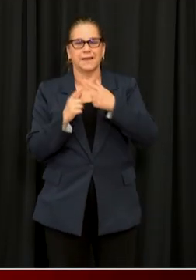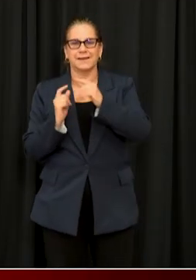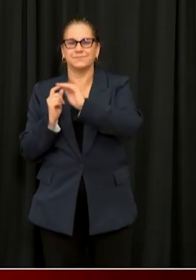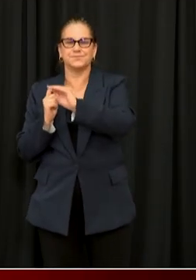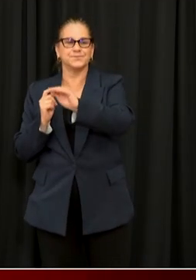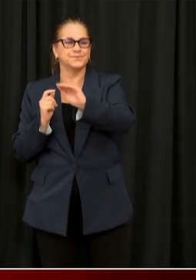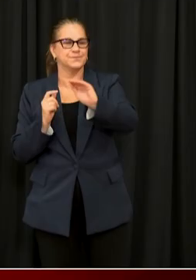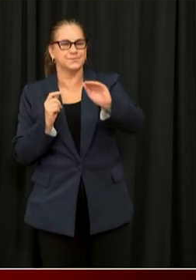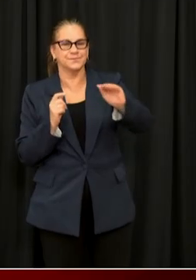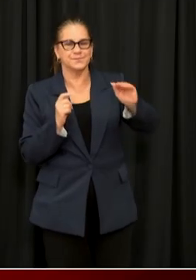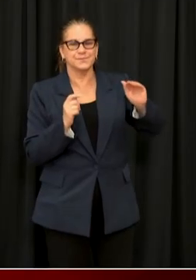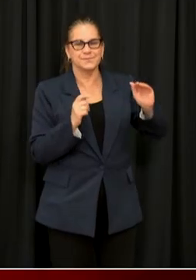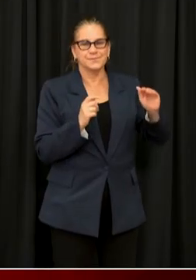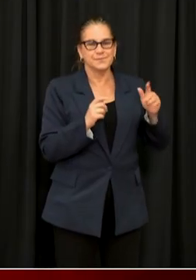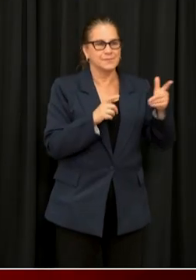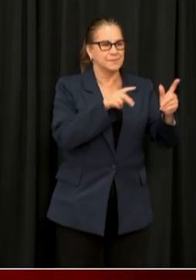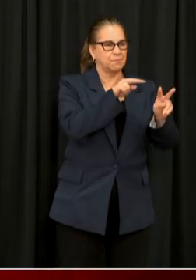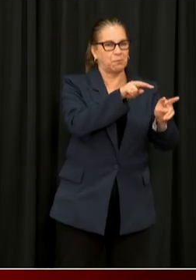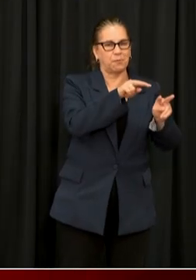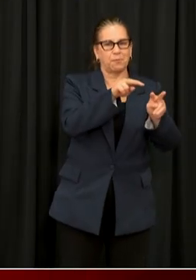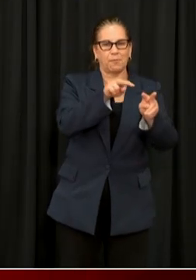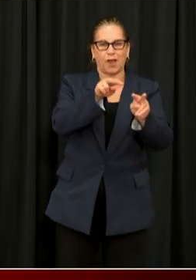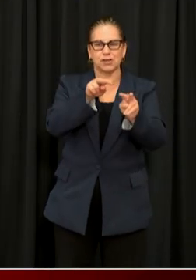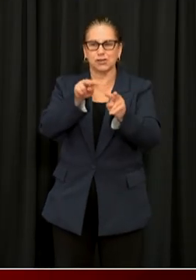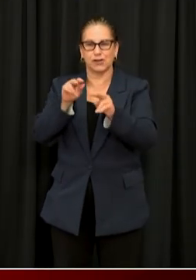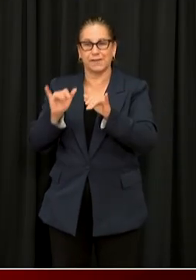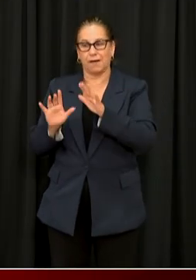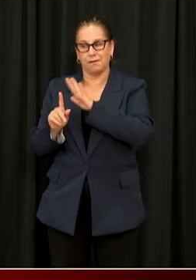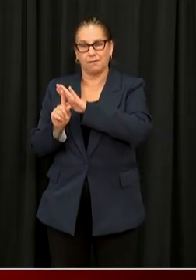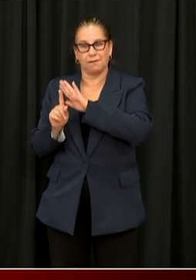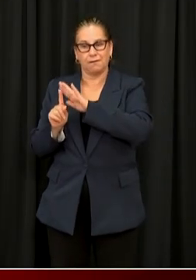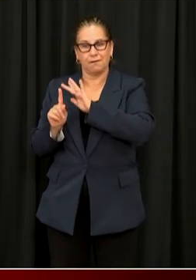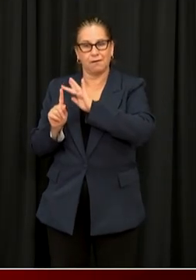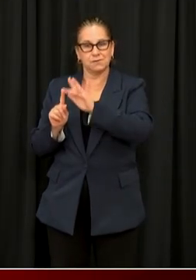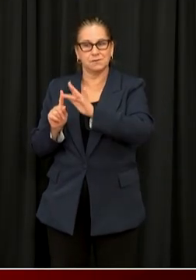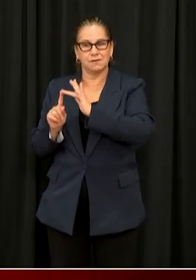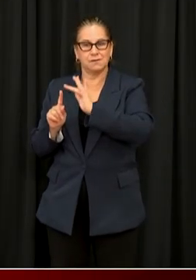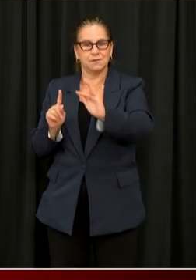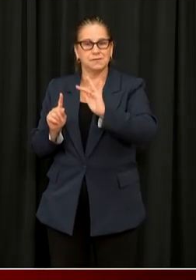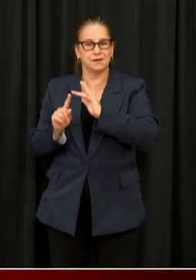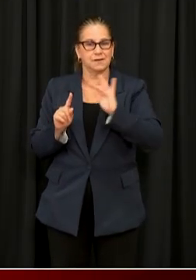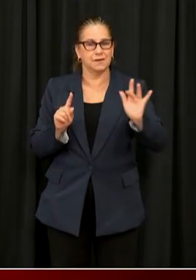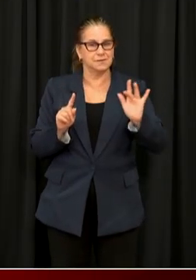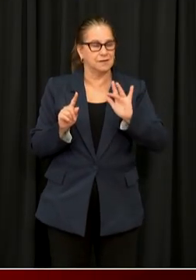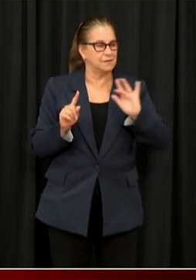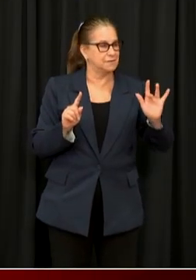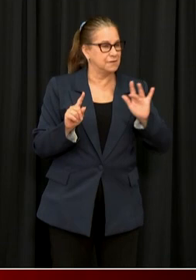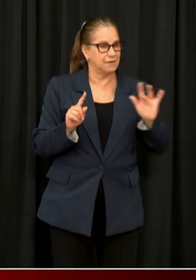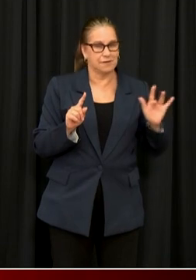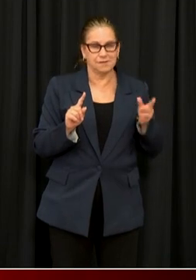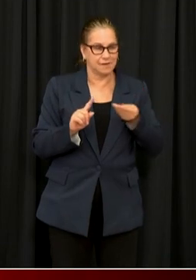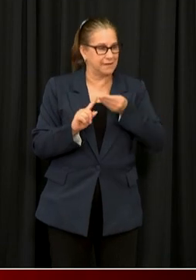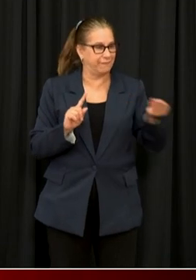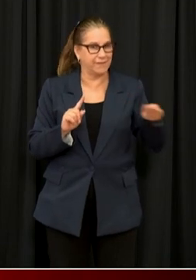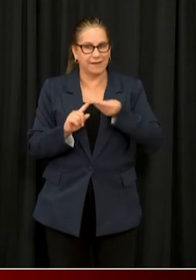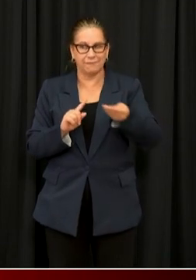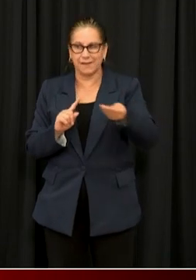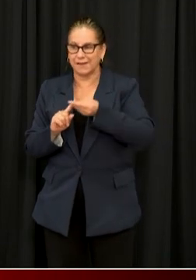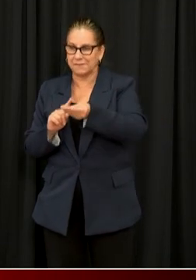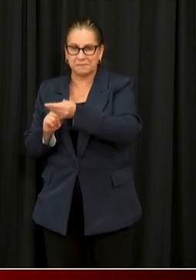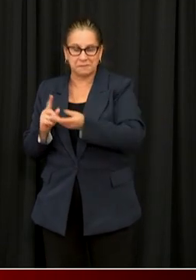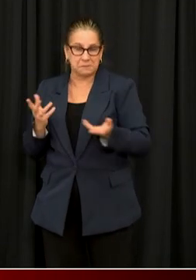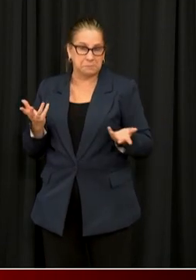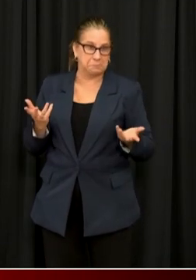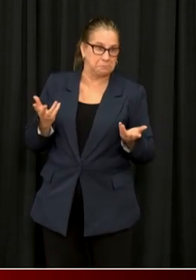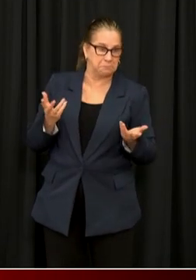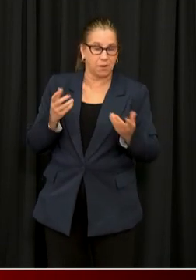monitoring individuals who are the contacts of the original case who have been exposed to the